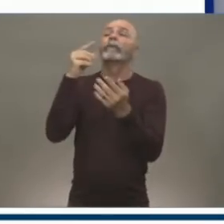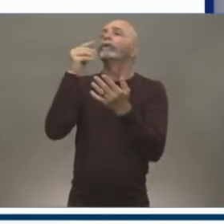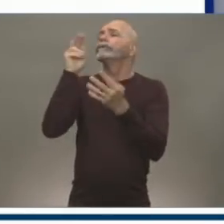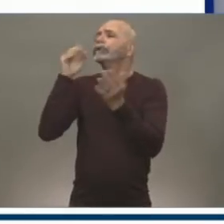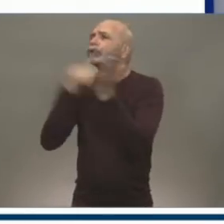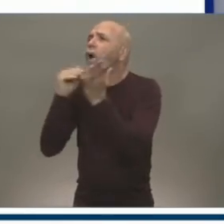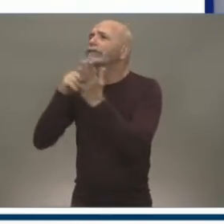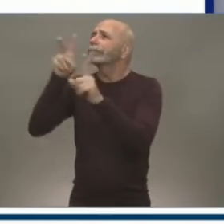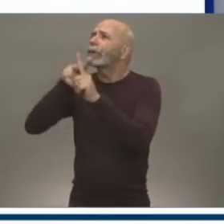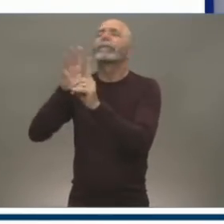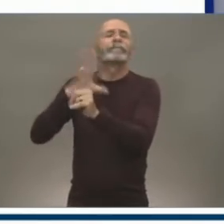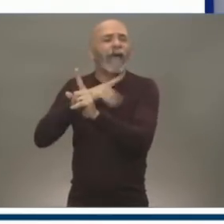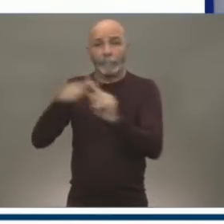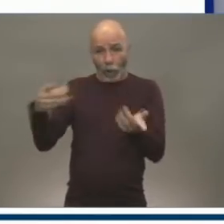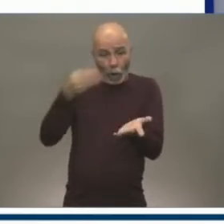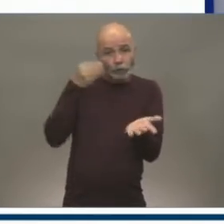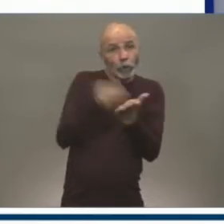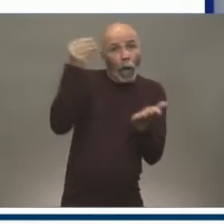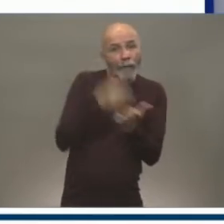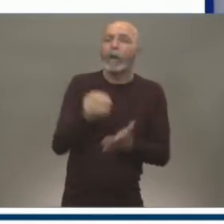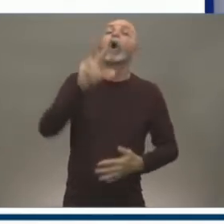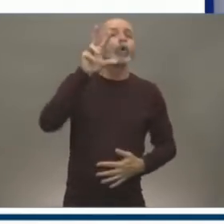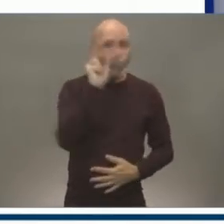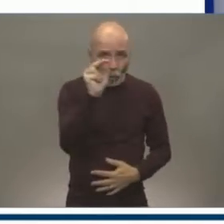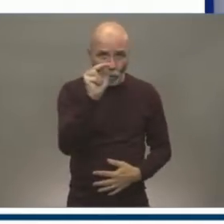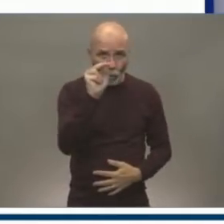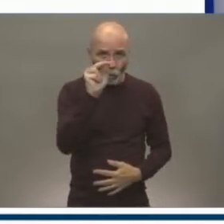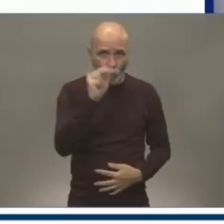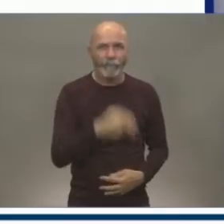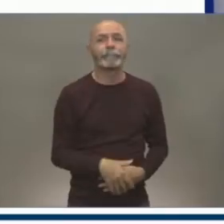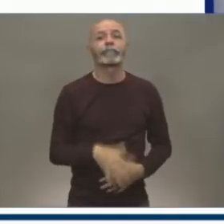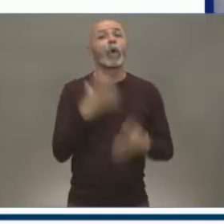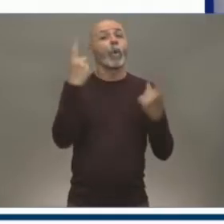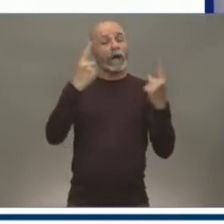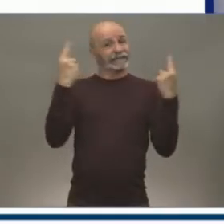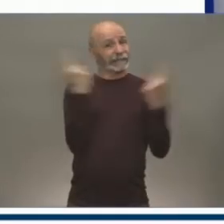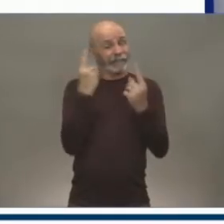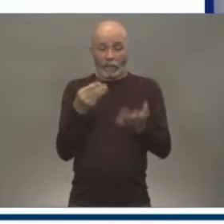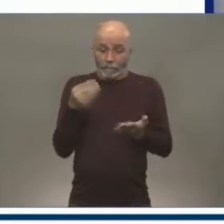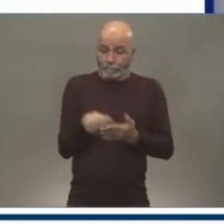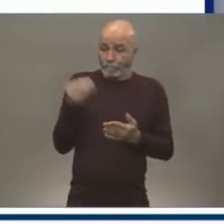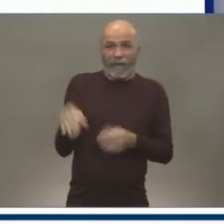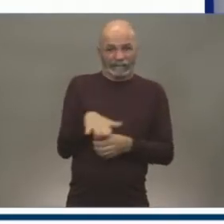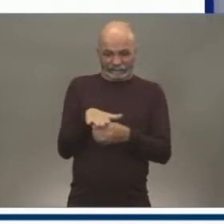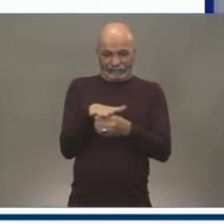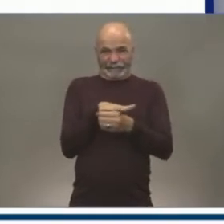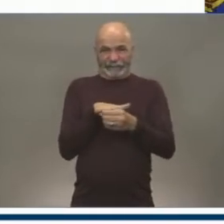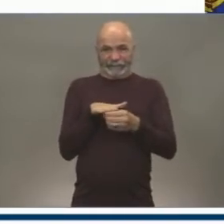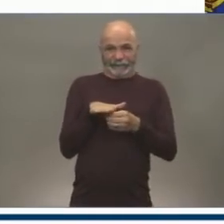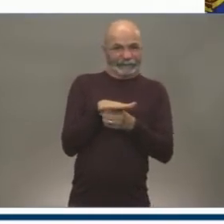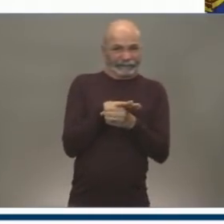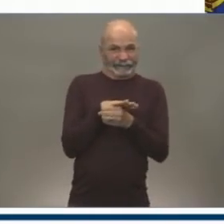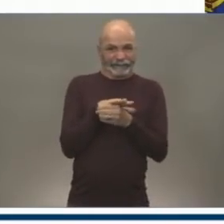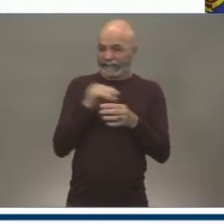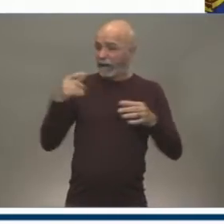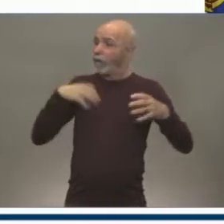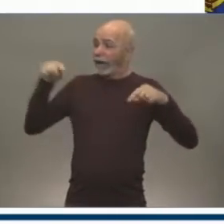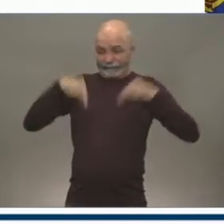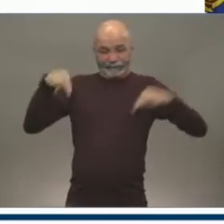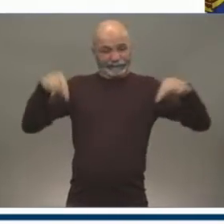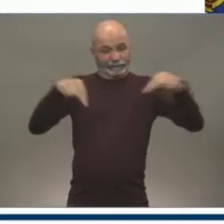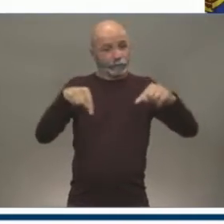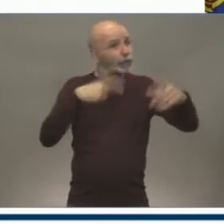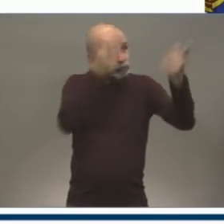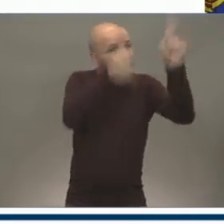purpose. If you want to buy this weekend, buy local. Wouldn't you agree, Dr. Strang? Absolutely. Buy local and buy online.